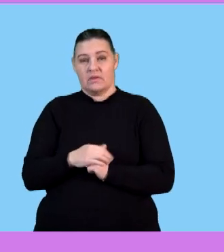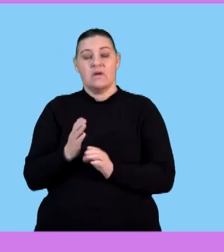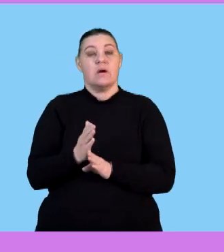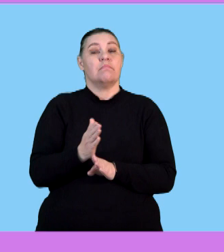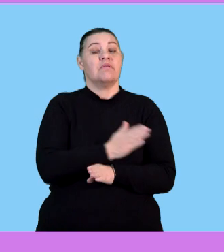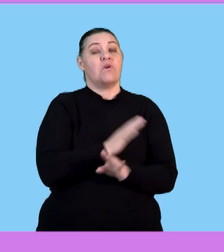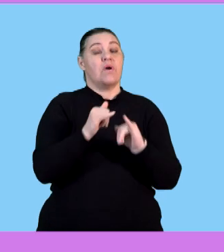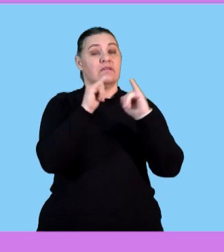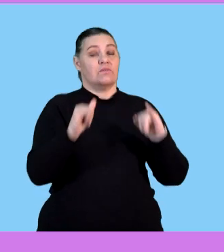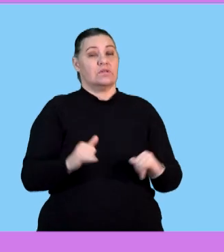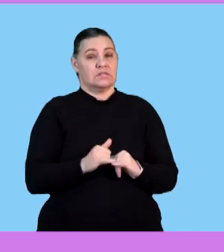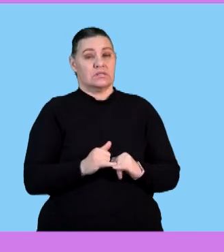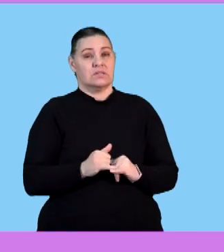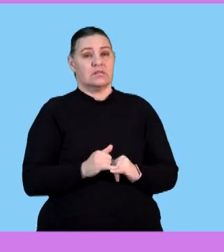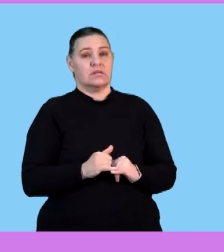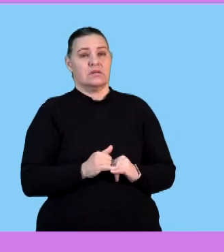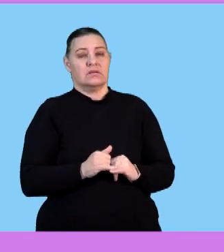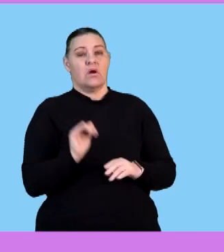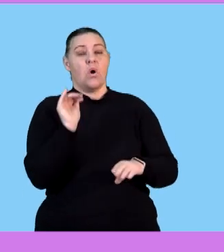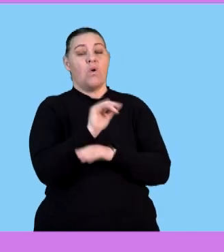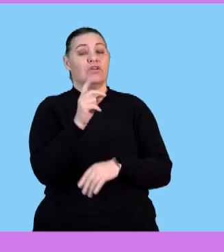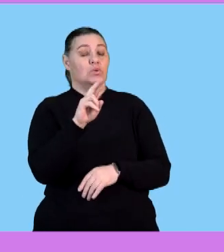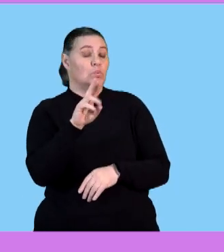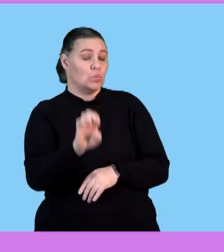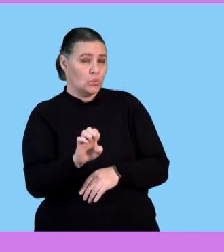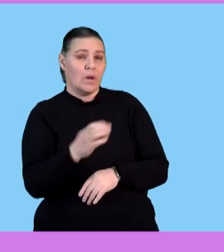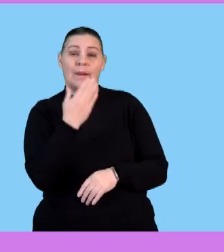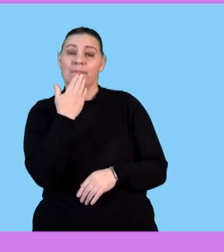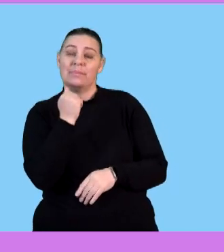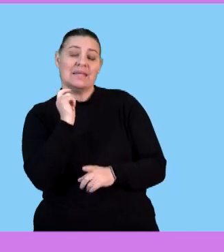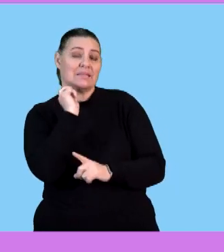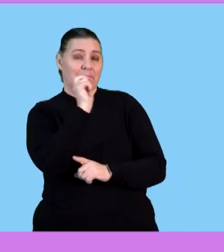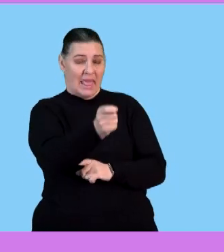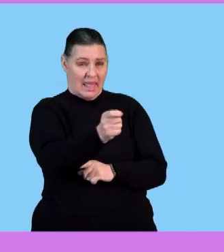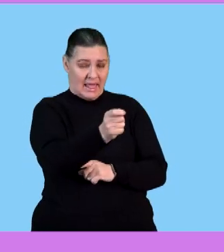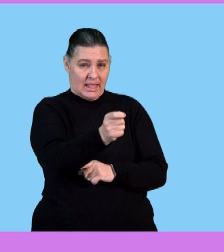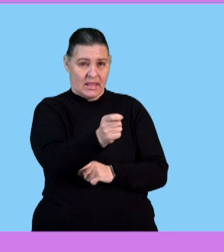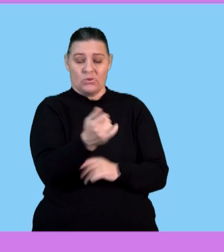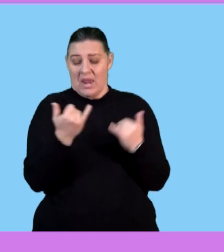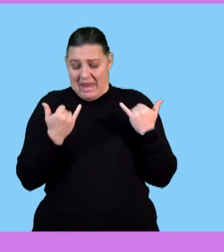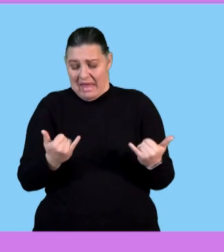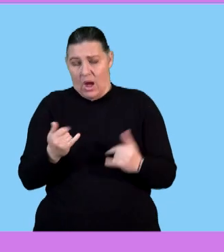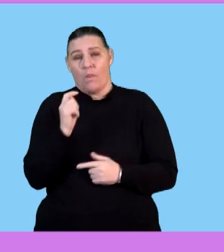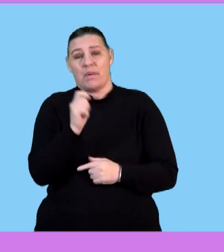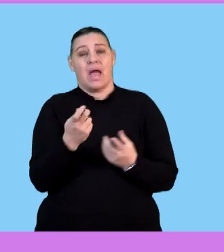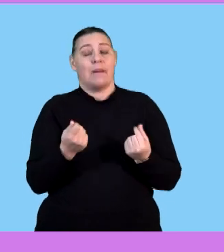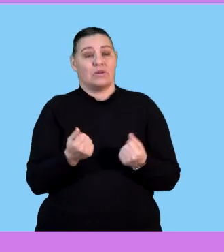invoice, overdue, please pay. There's the word we're looking for, immediately. So what must they pay?